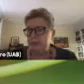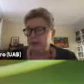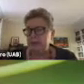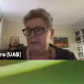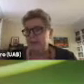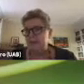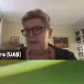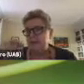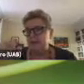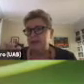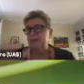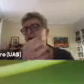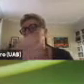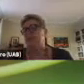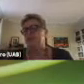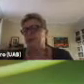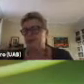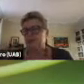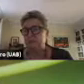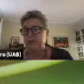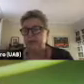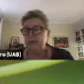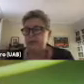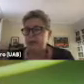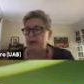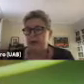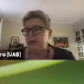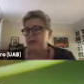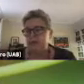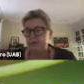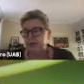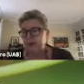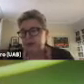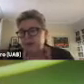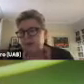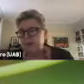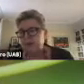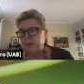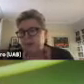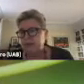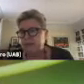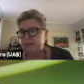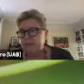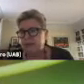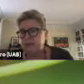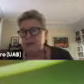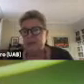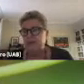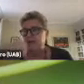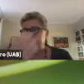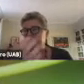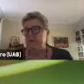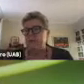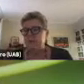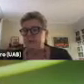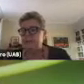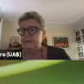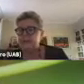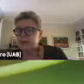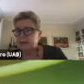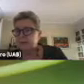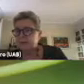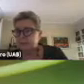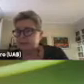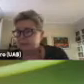then be activated in whatever you are consuming. There are two very good articles. One is by Mar Brescia about